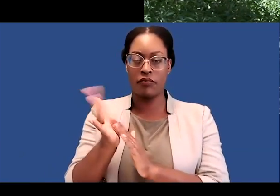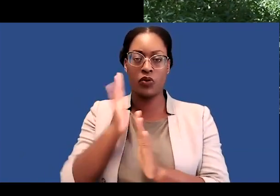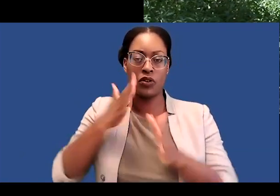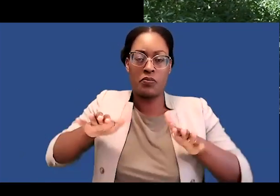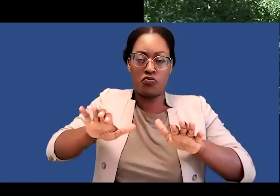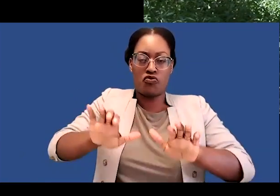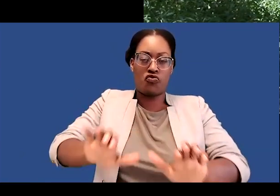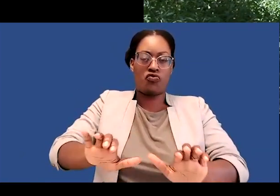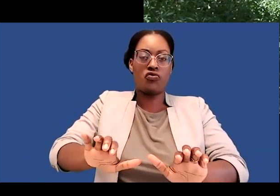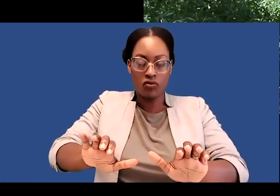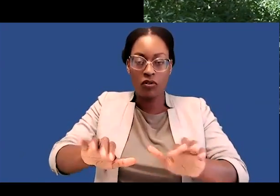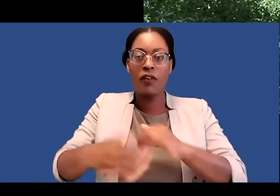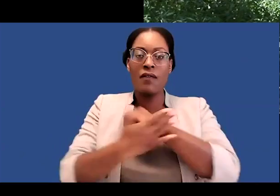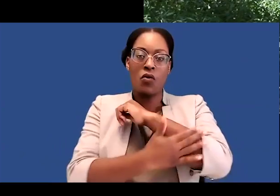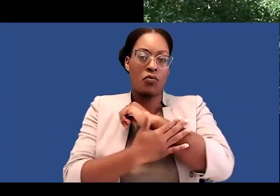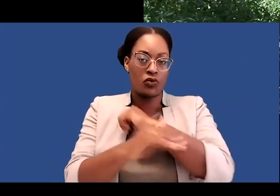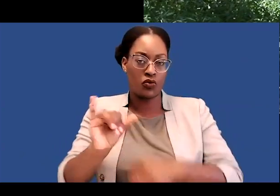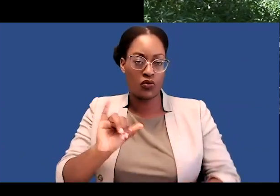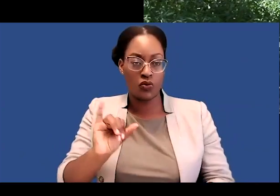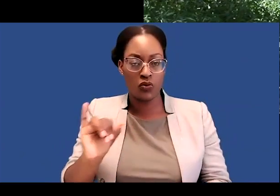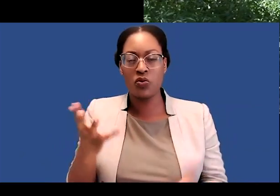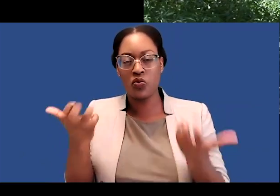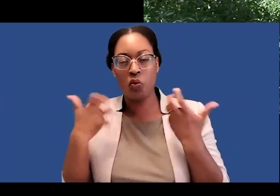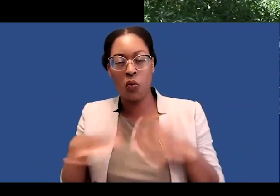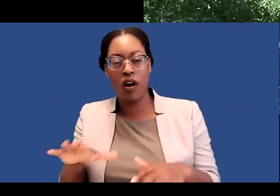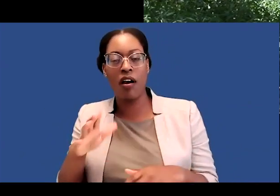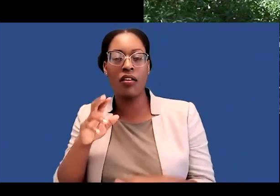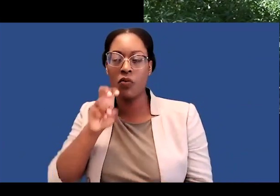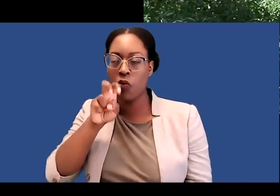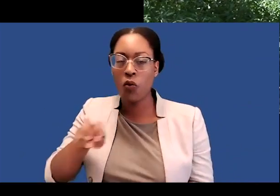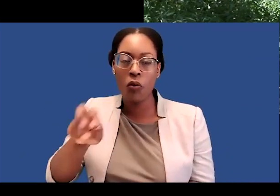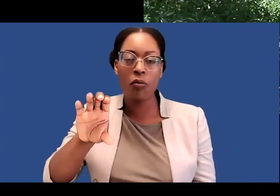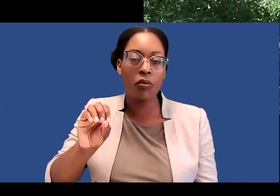well. Otherwise you're doing Cobra or Up Dog.